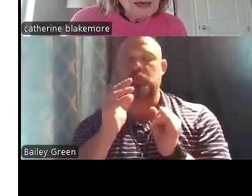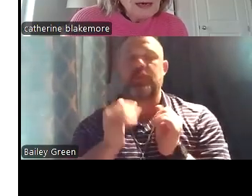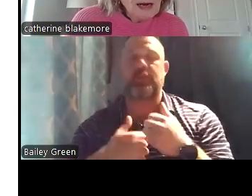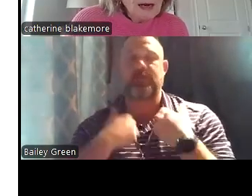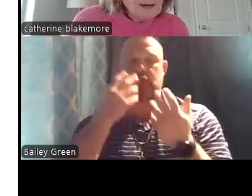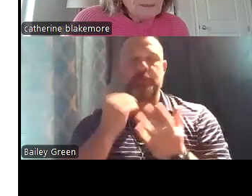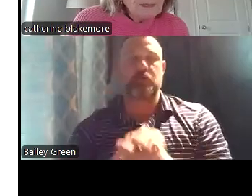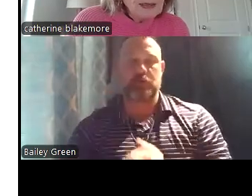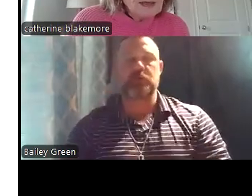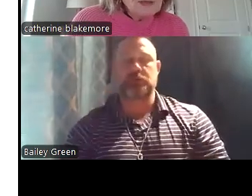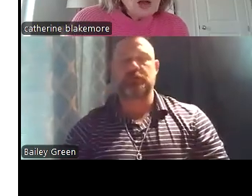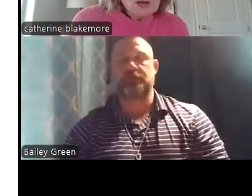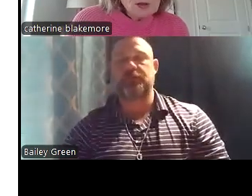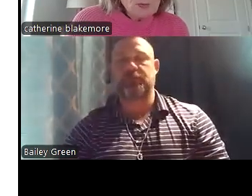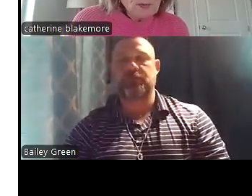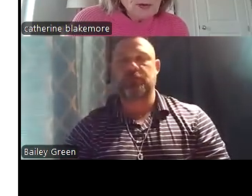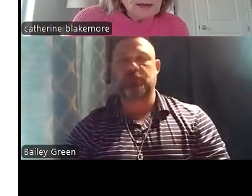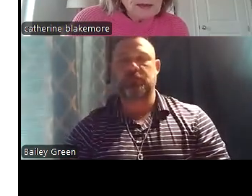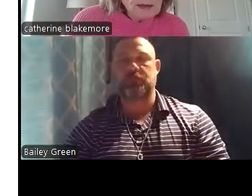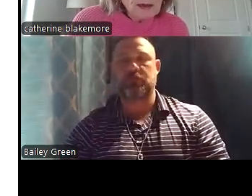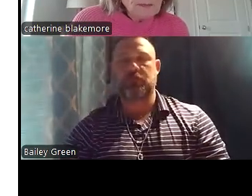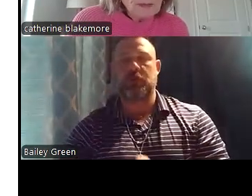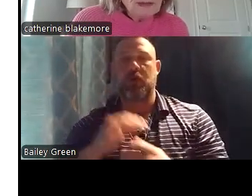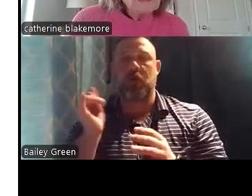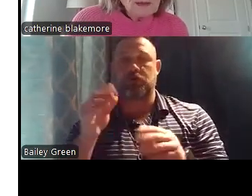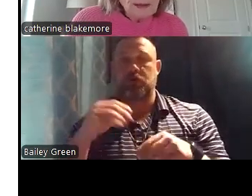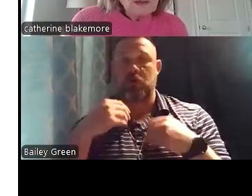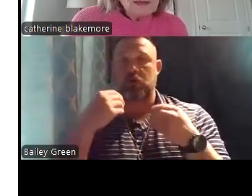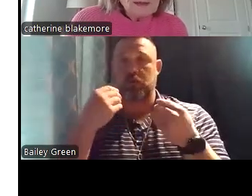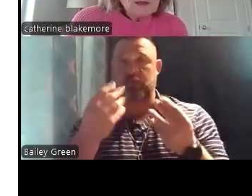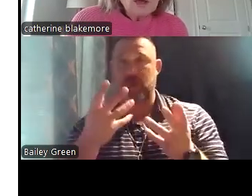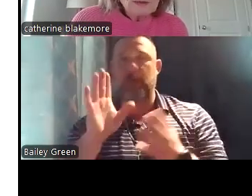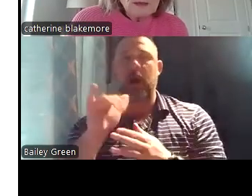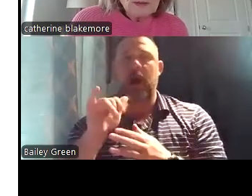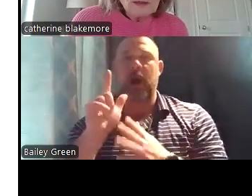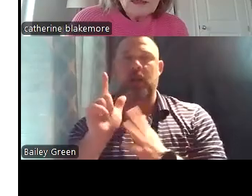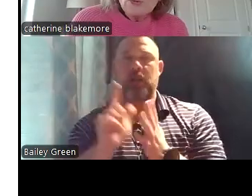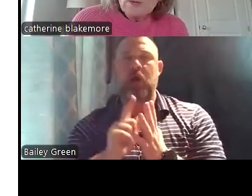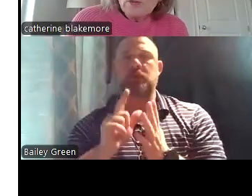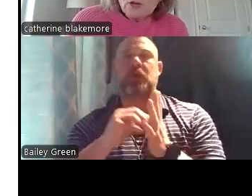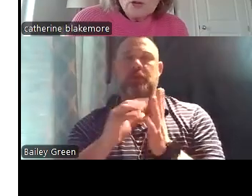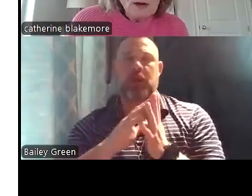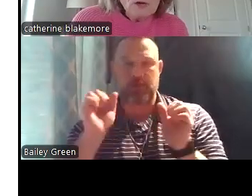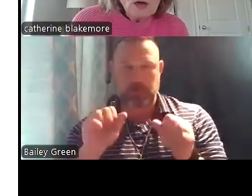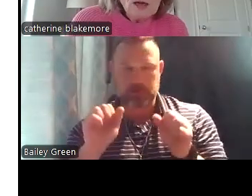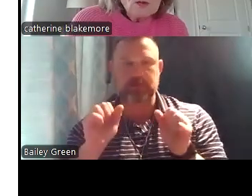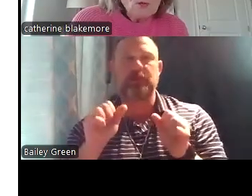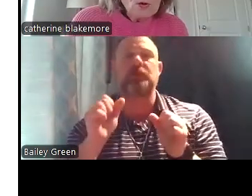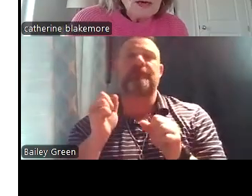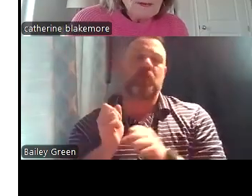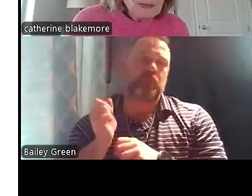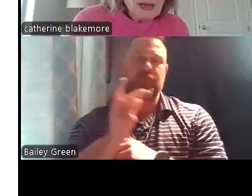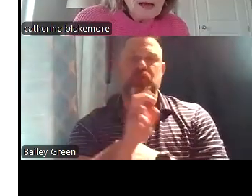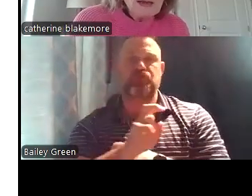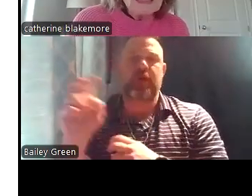experience. This also provided the in the bylaws a documented ability to reimburse travel costs